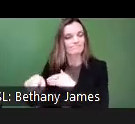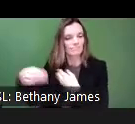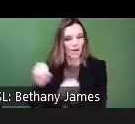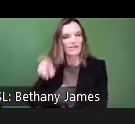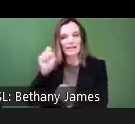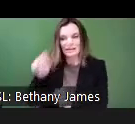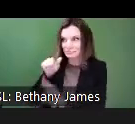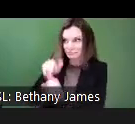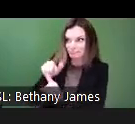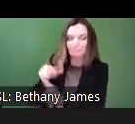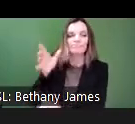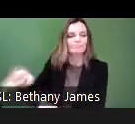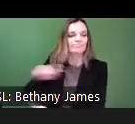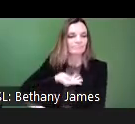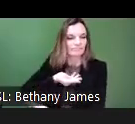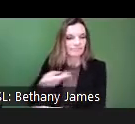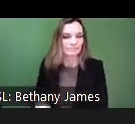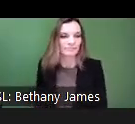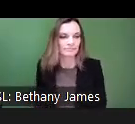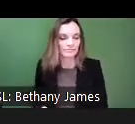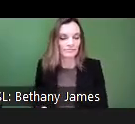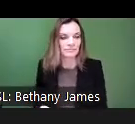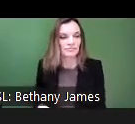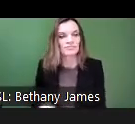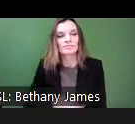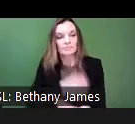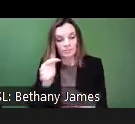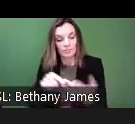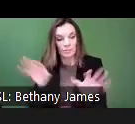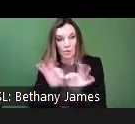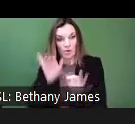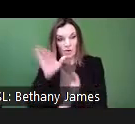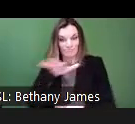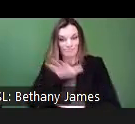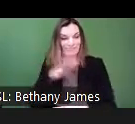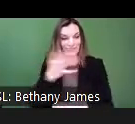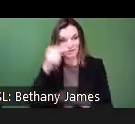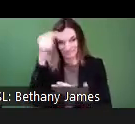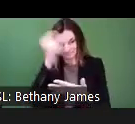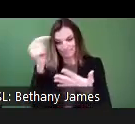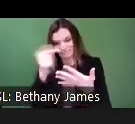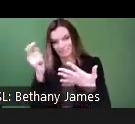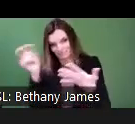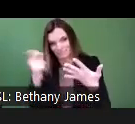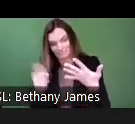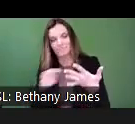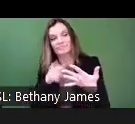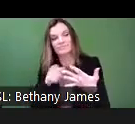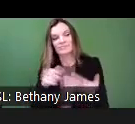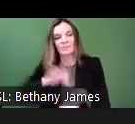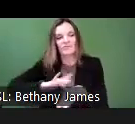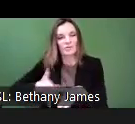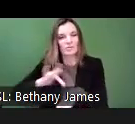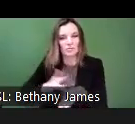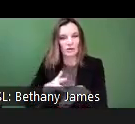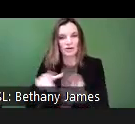You also need a fingerprint card completed at your local sheriff or state police. There is often a charge for this service, and it can